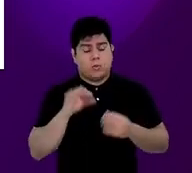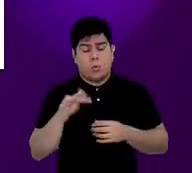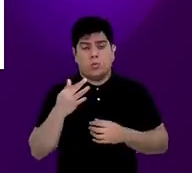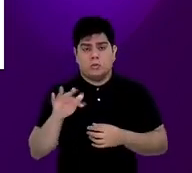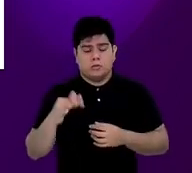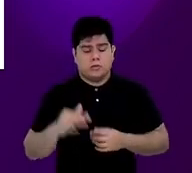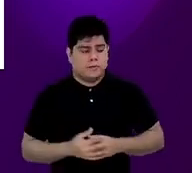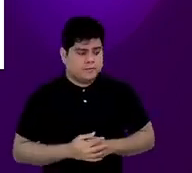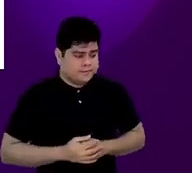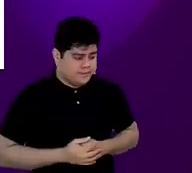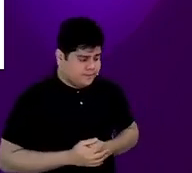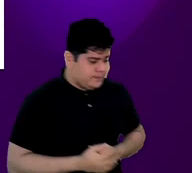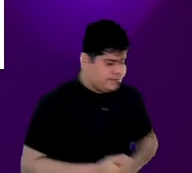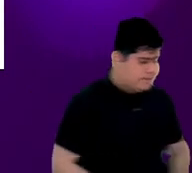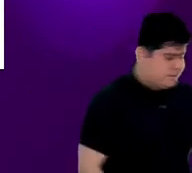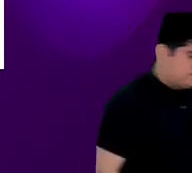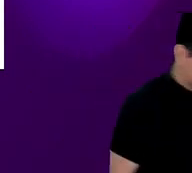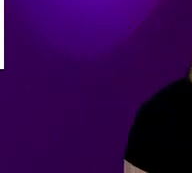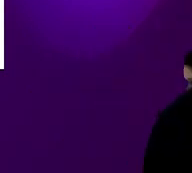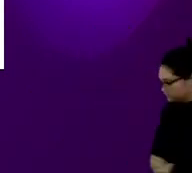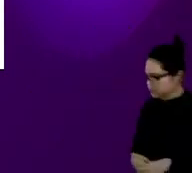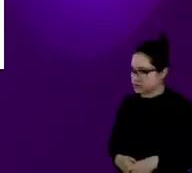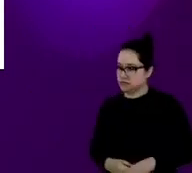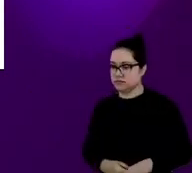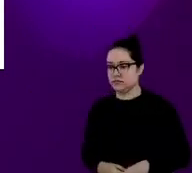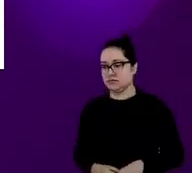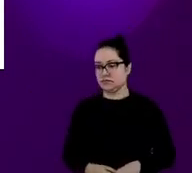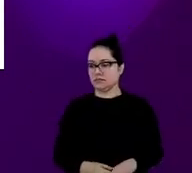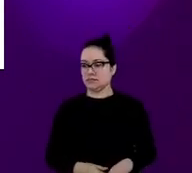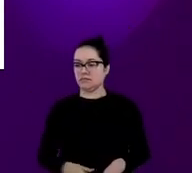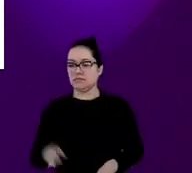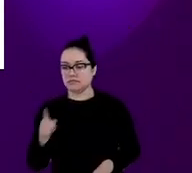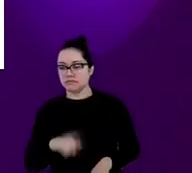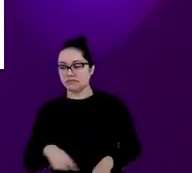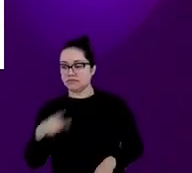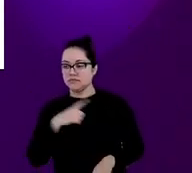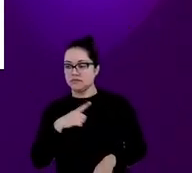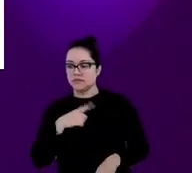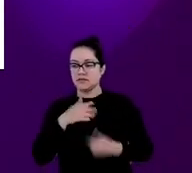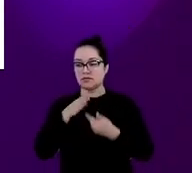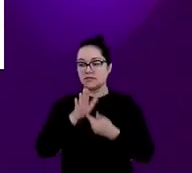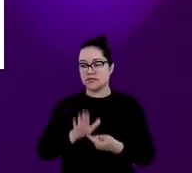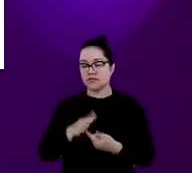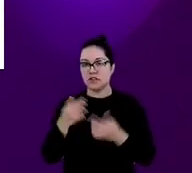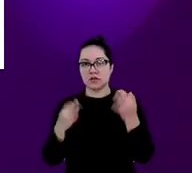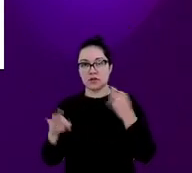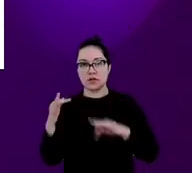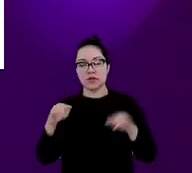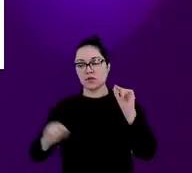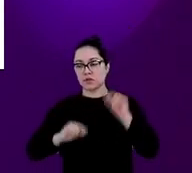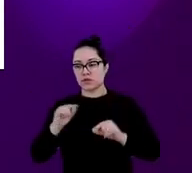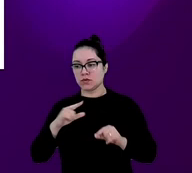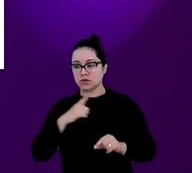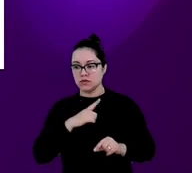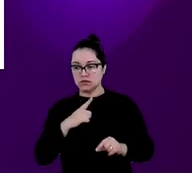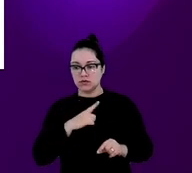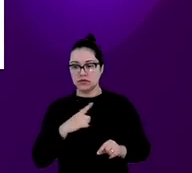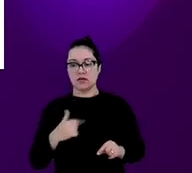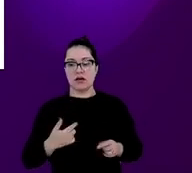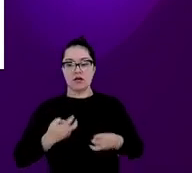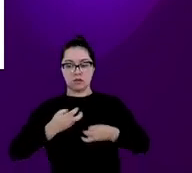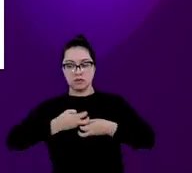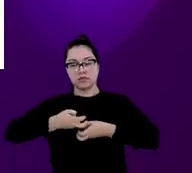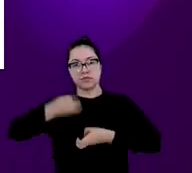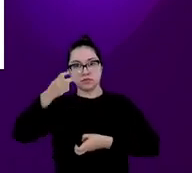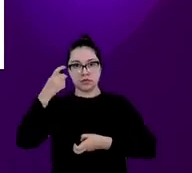that signaling of pain goes to the spine, and from the spine to the central nervous system. When